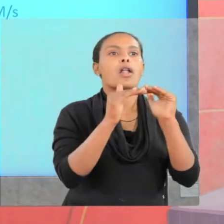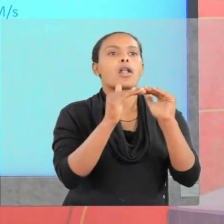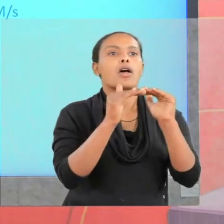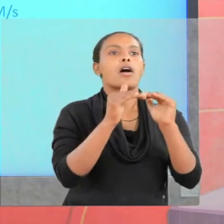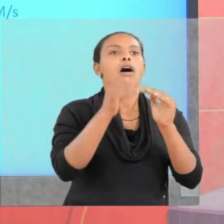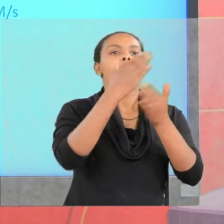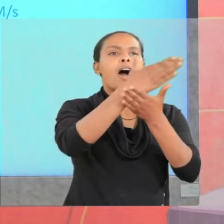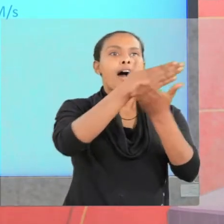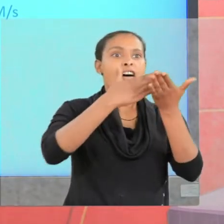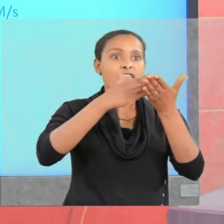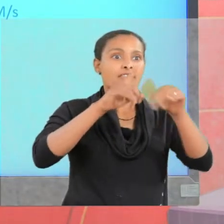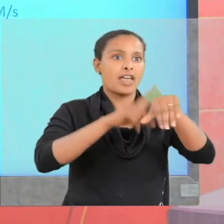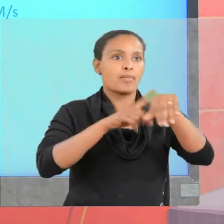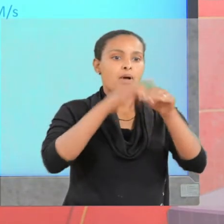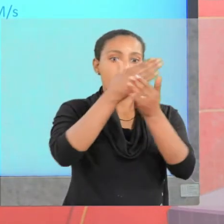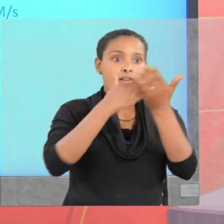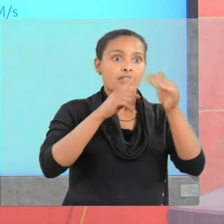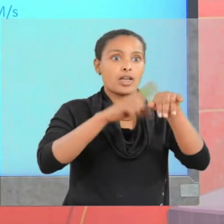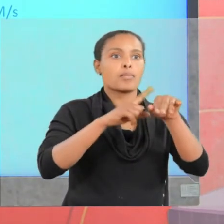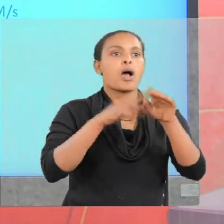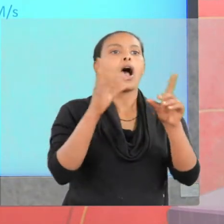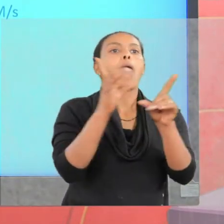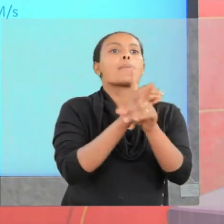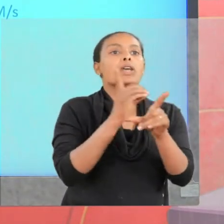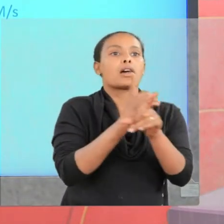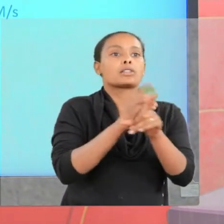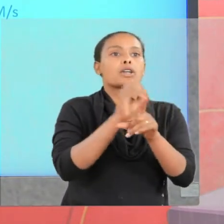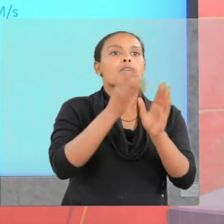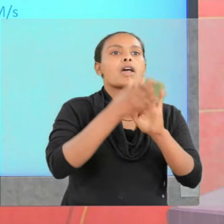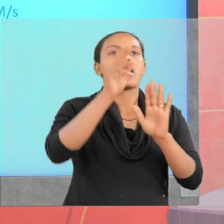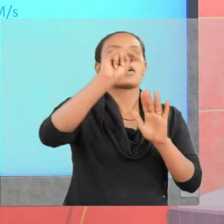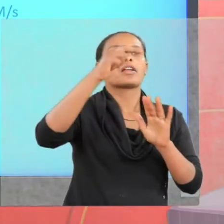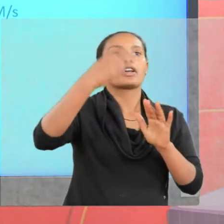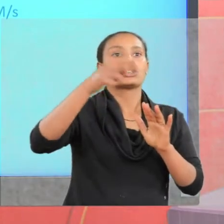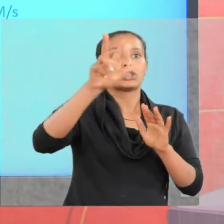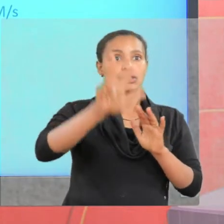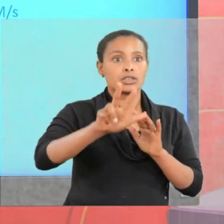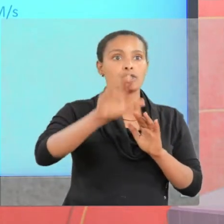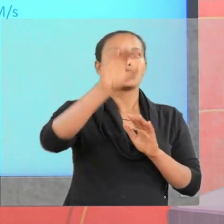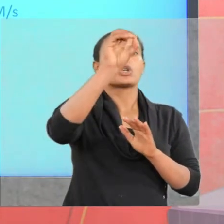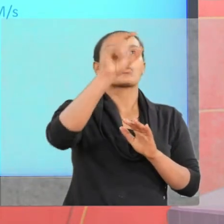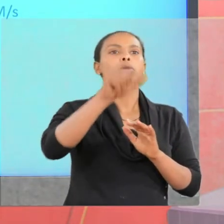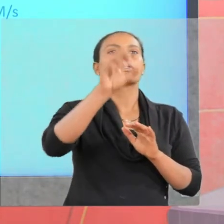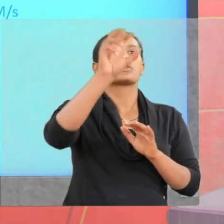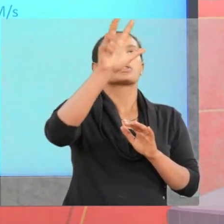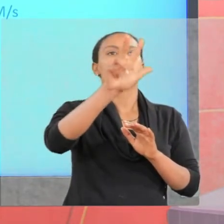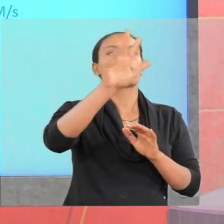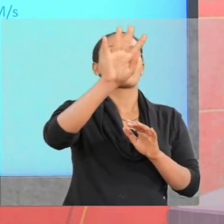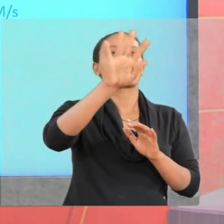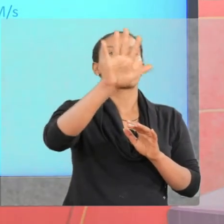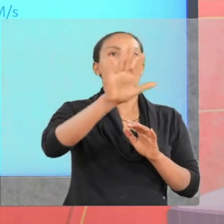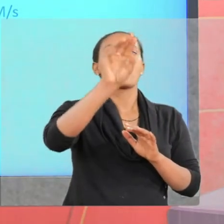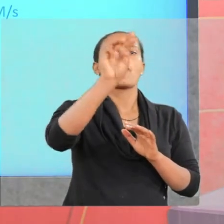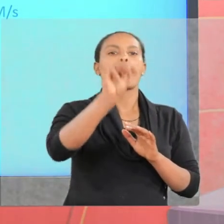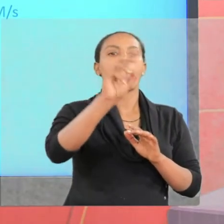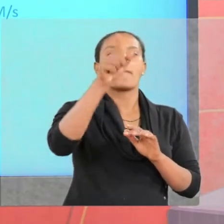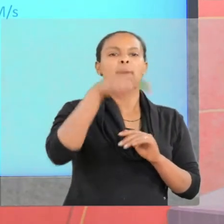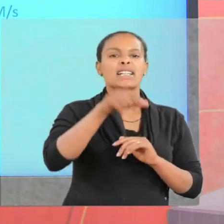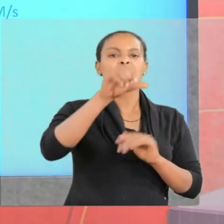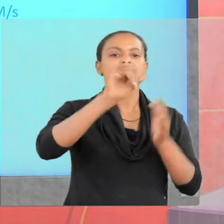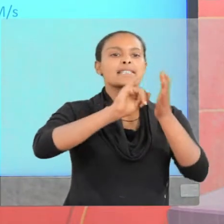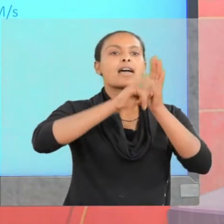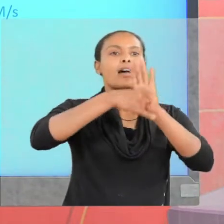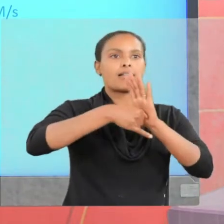equal half times rate of appearance of ammonium is 0.345 molar per second.